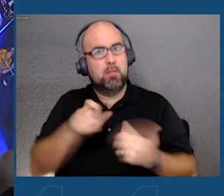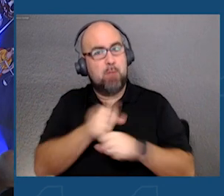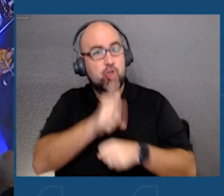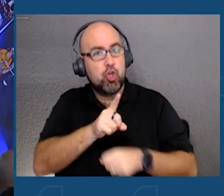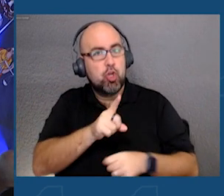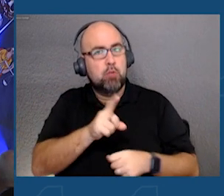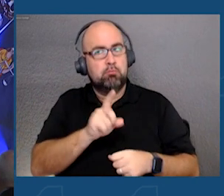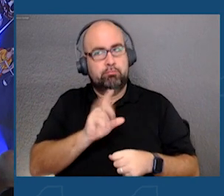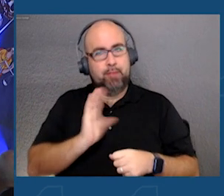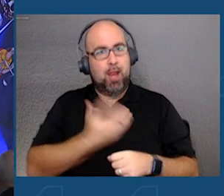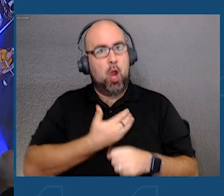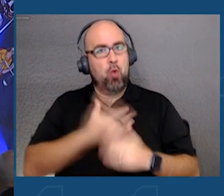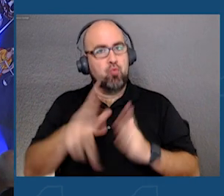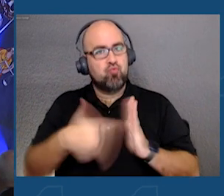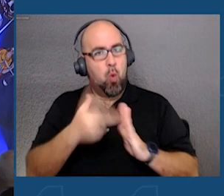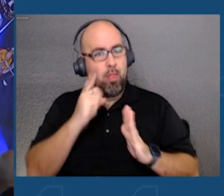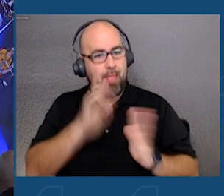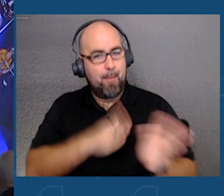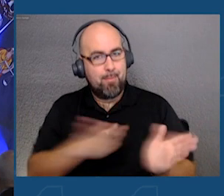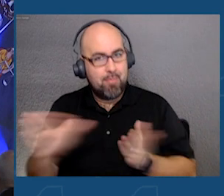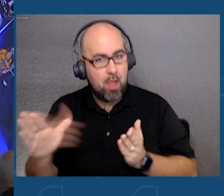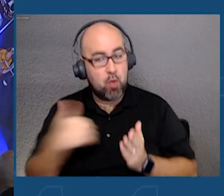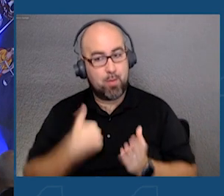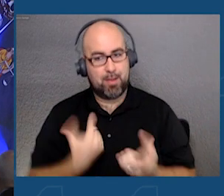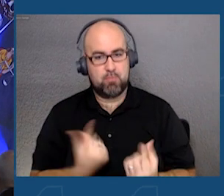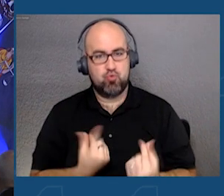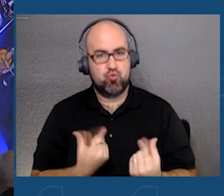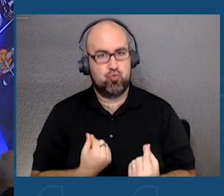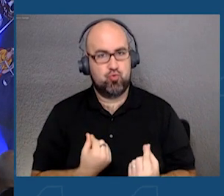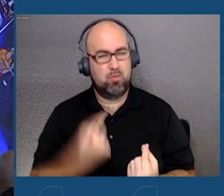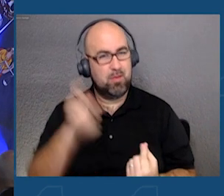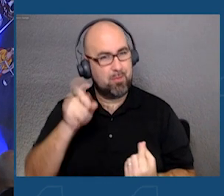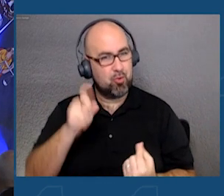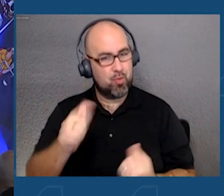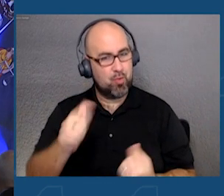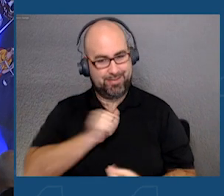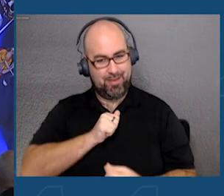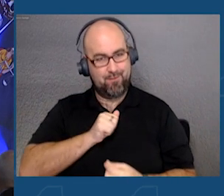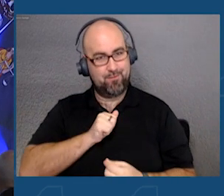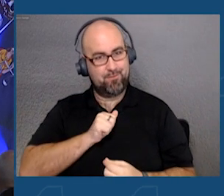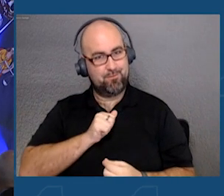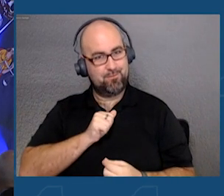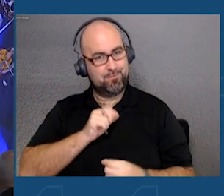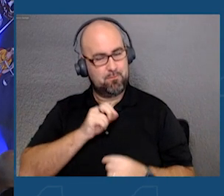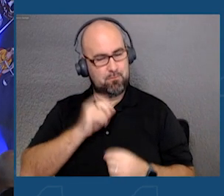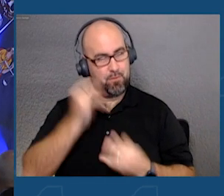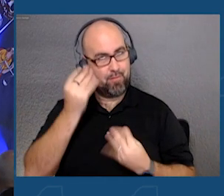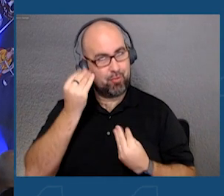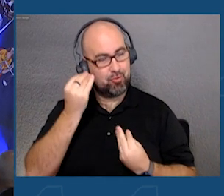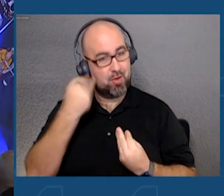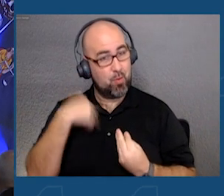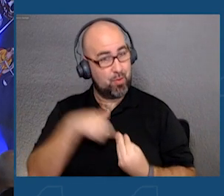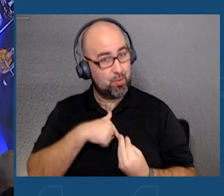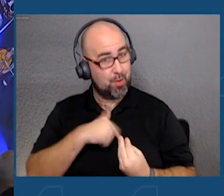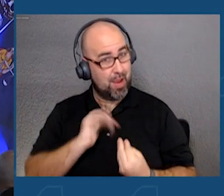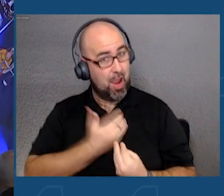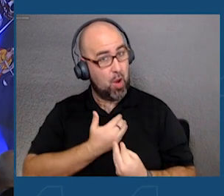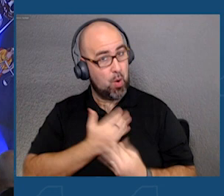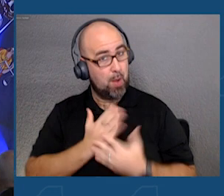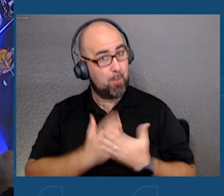am I supposed to do? And we must do a self-reflection. Are we doing our part? And